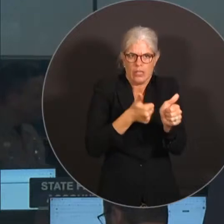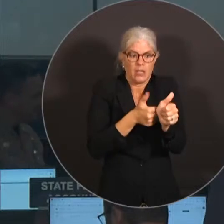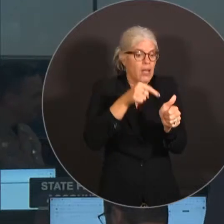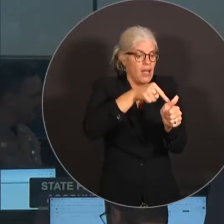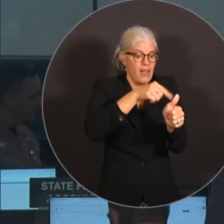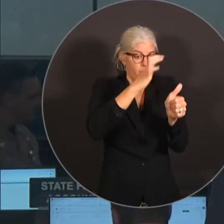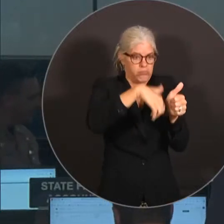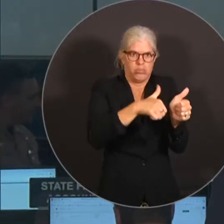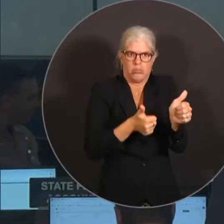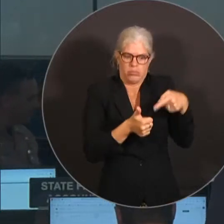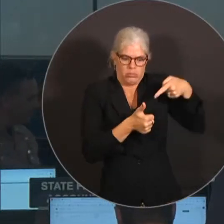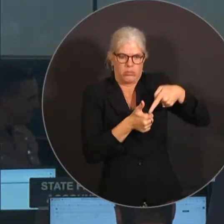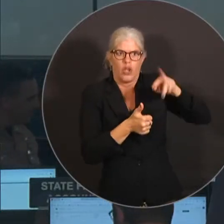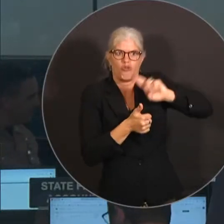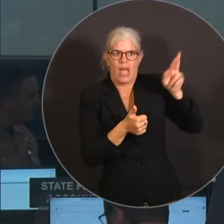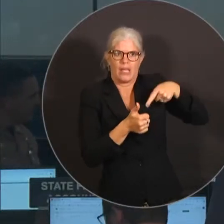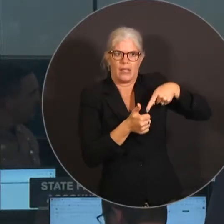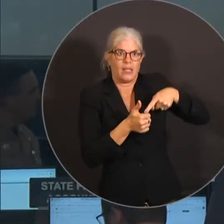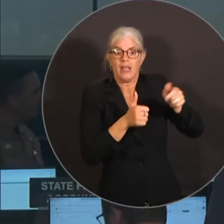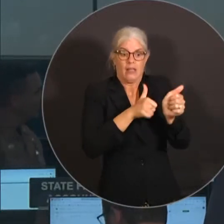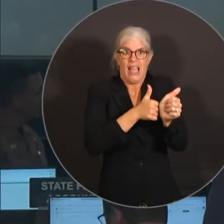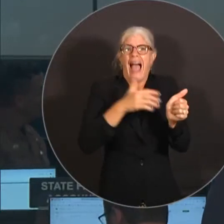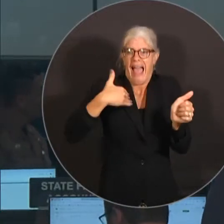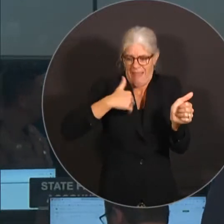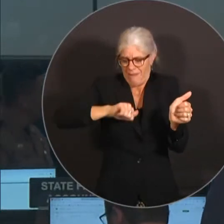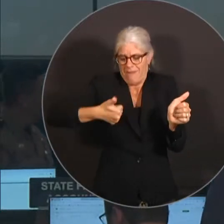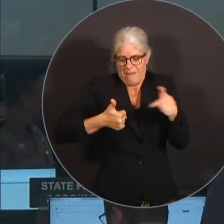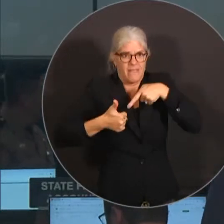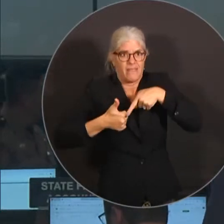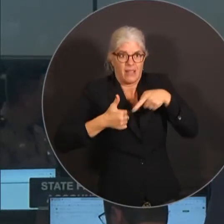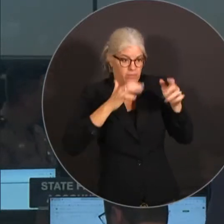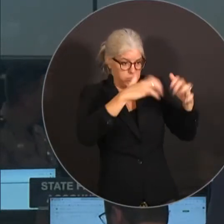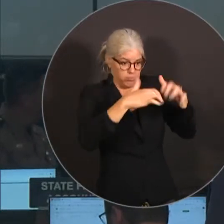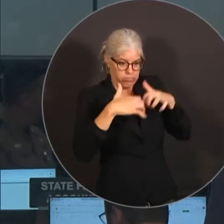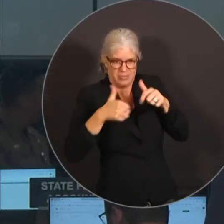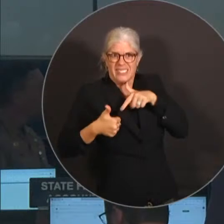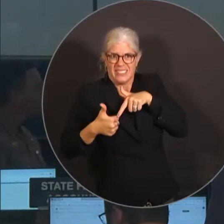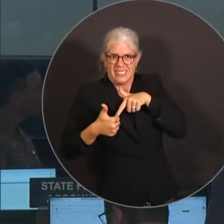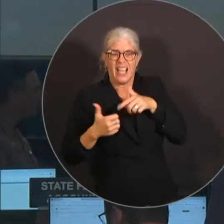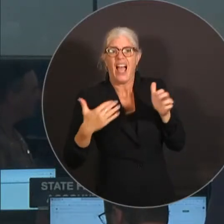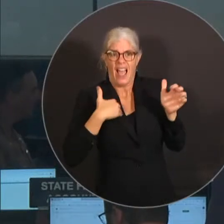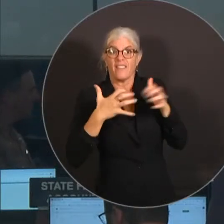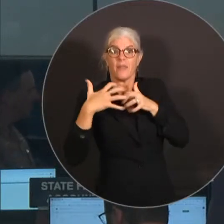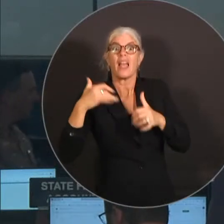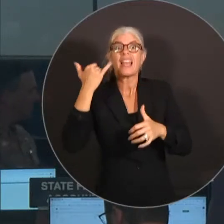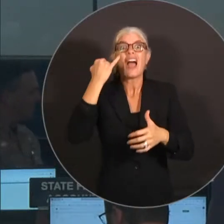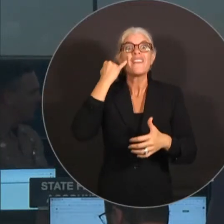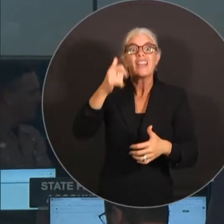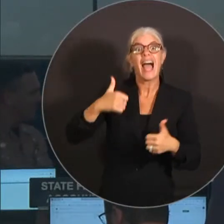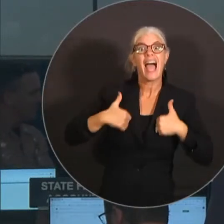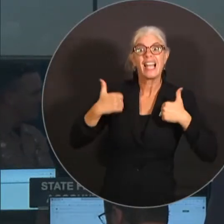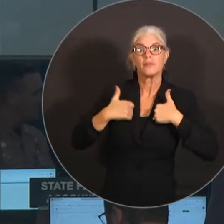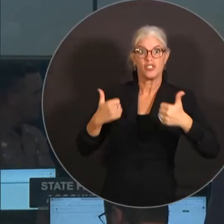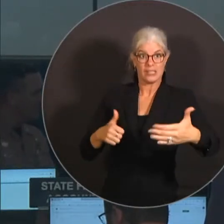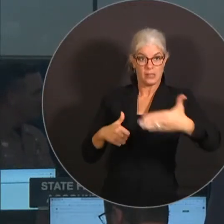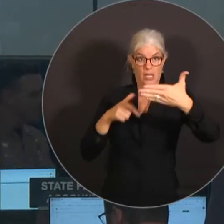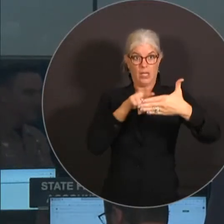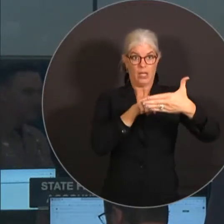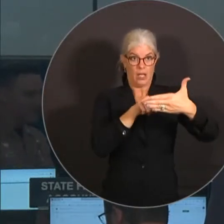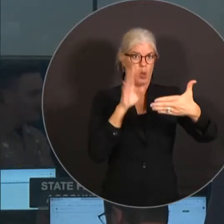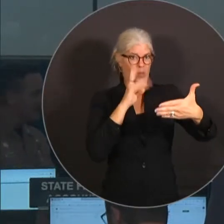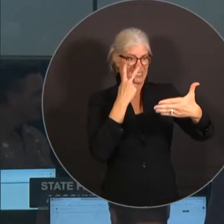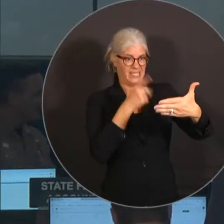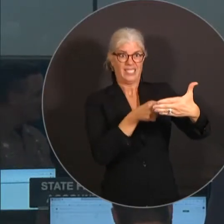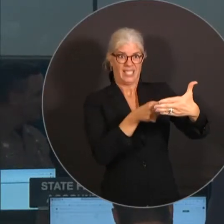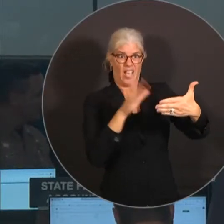will end up getting that 911 call. When that 911 address pops up on a dispatcher screen, it's actually going to tell them where